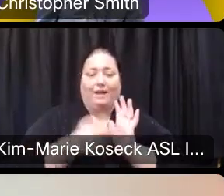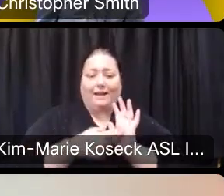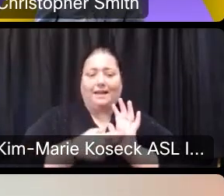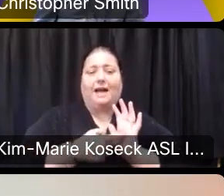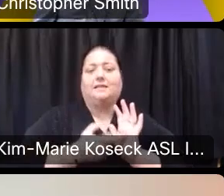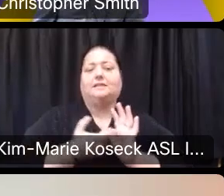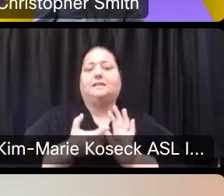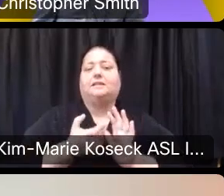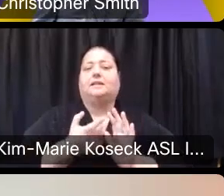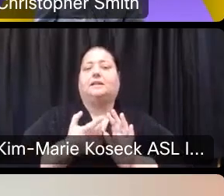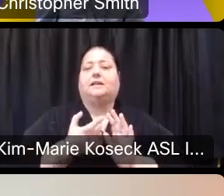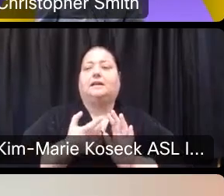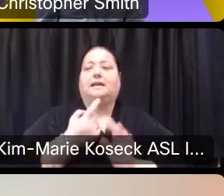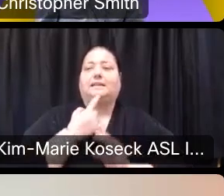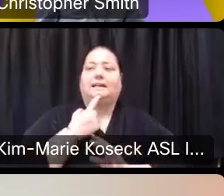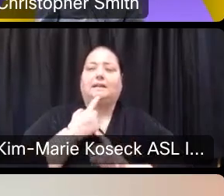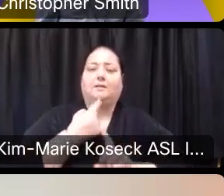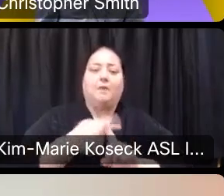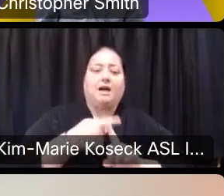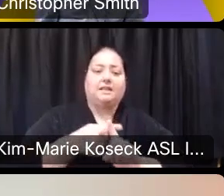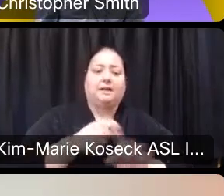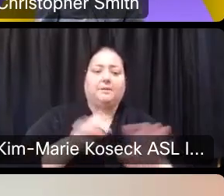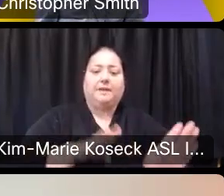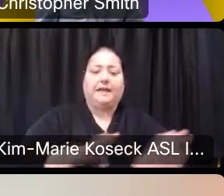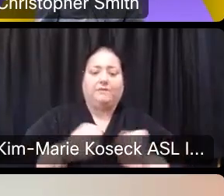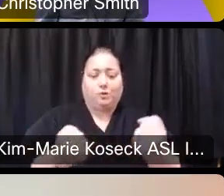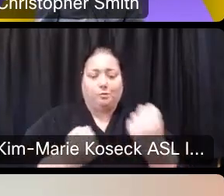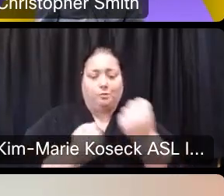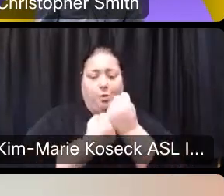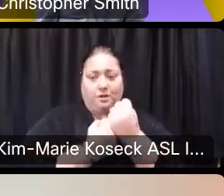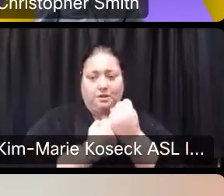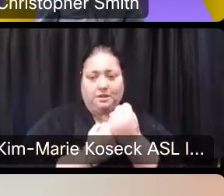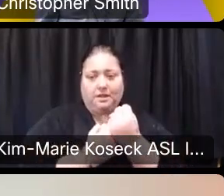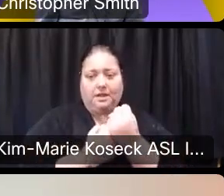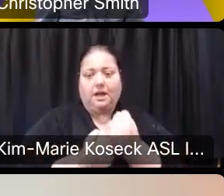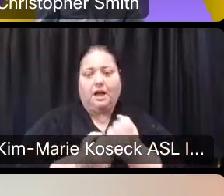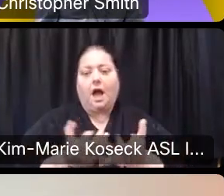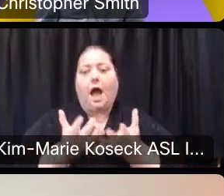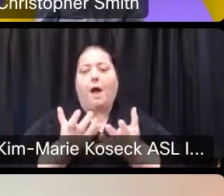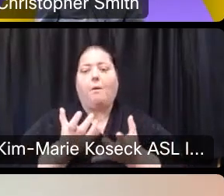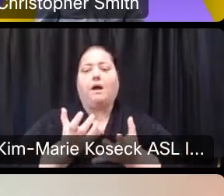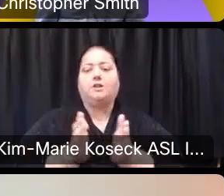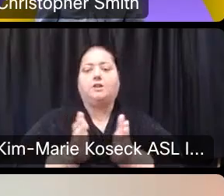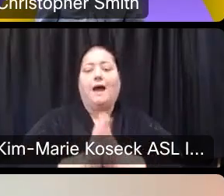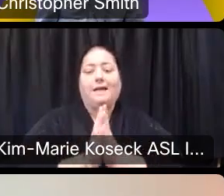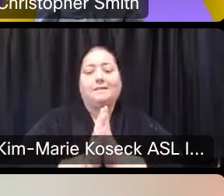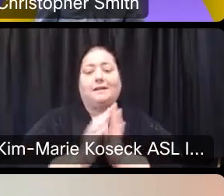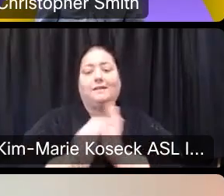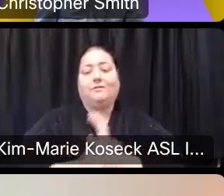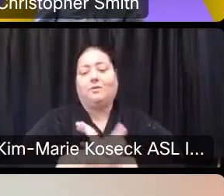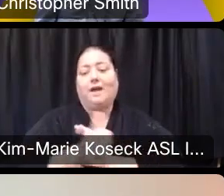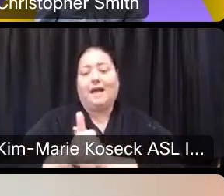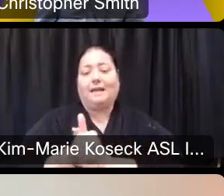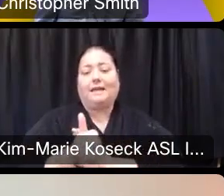did see where it mentioned positive behavioral supports. And I just want to ask if there is